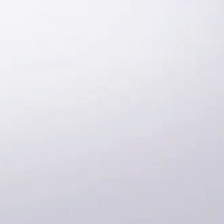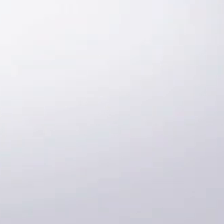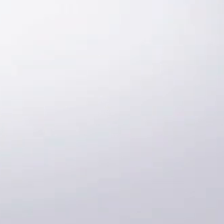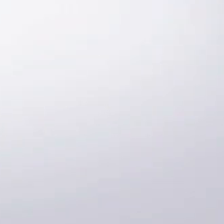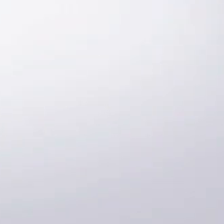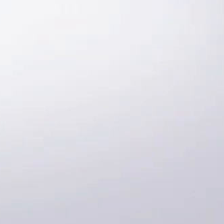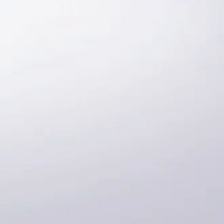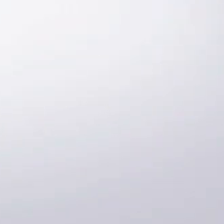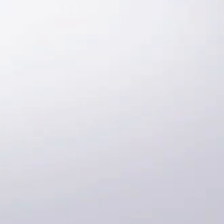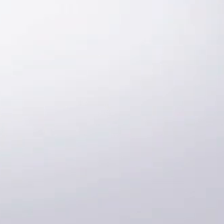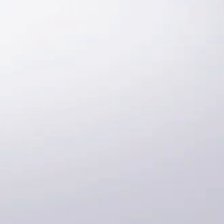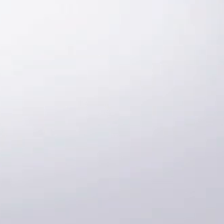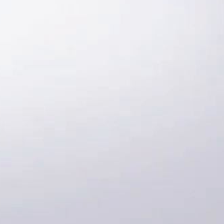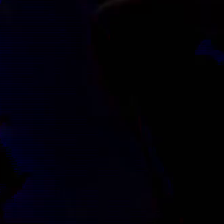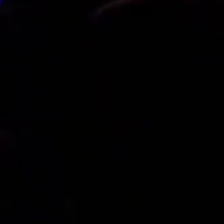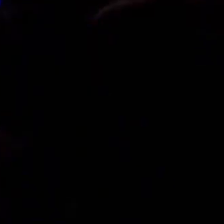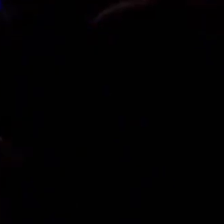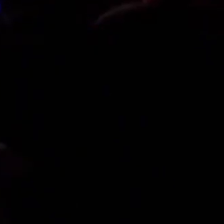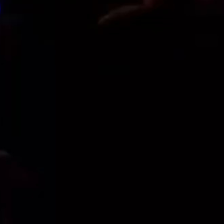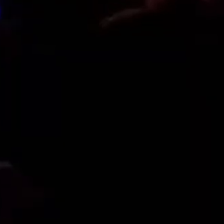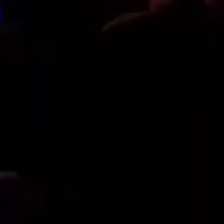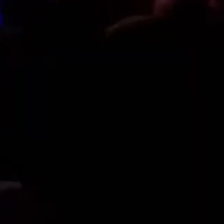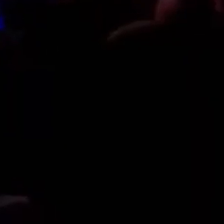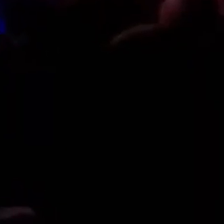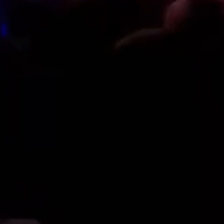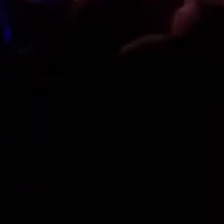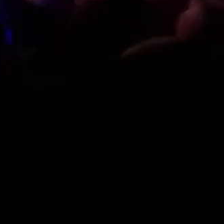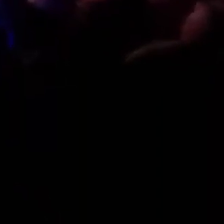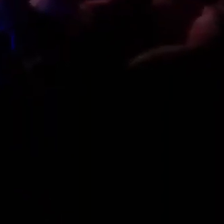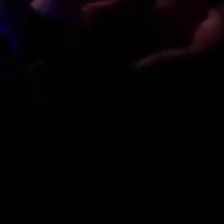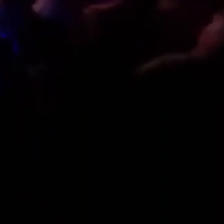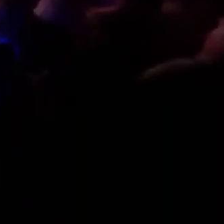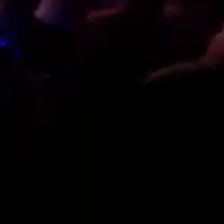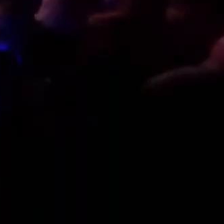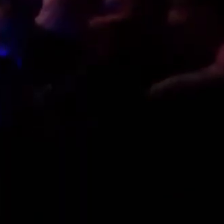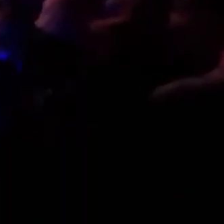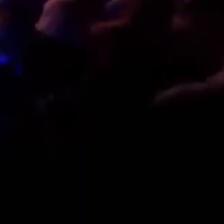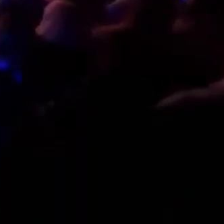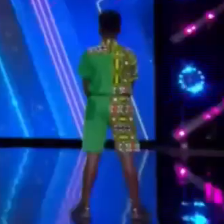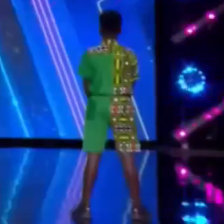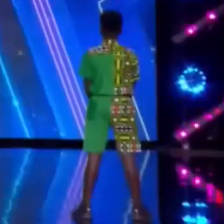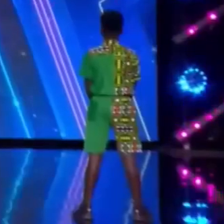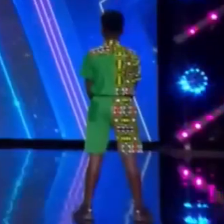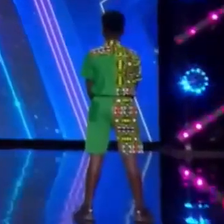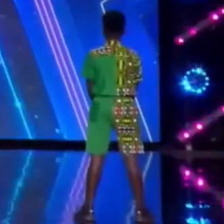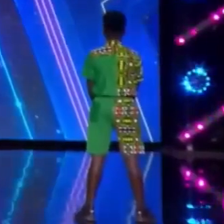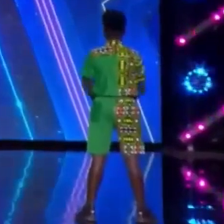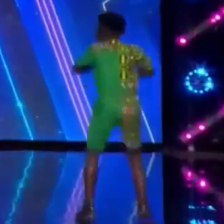We are the ghetto kids from the Pearl of Africa, Uganda.